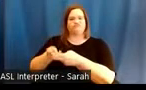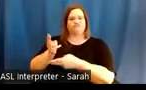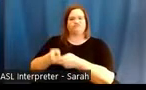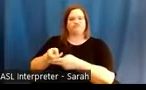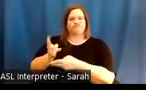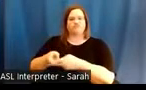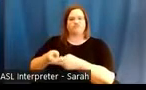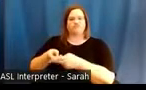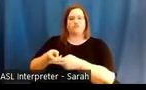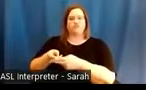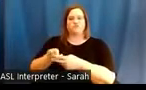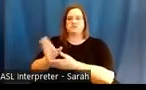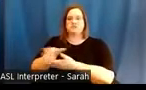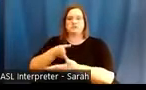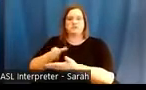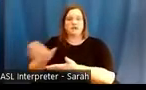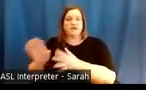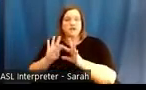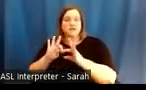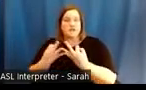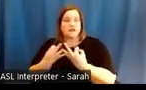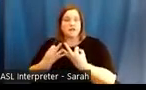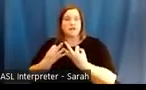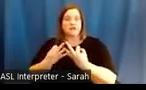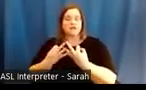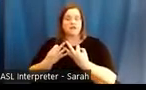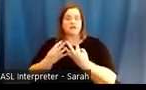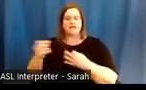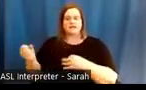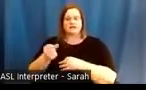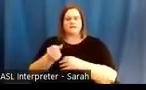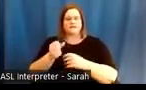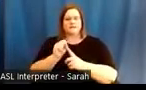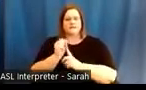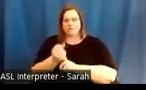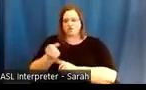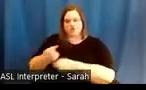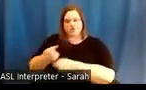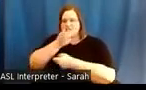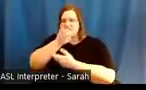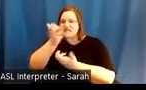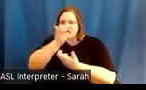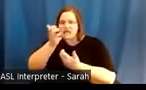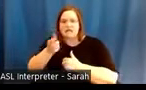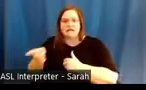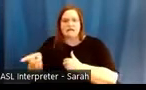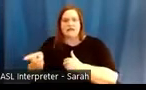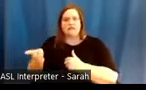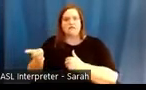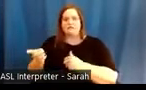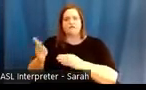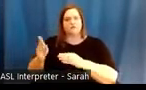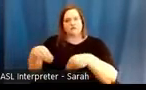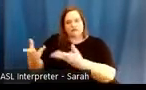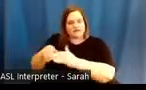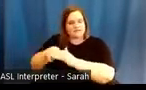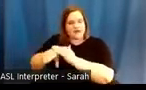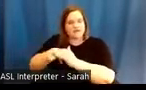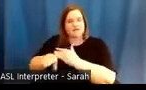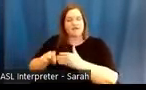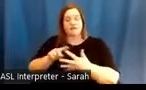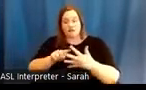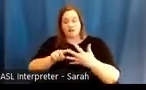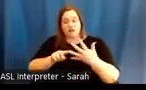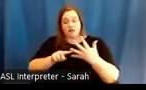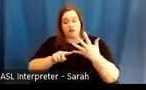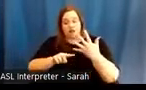family, you know, putting him in situations where they're yelling at him, not giving him access, all of these things are